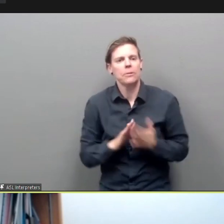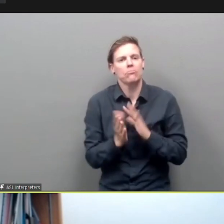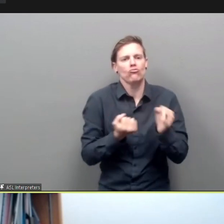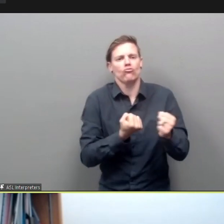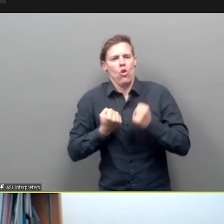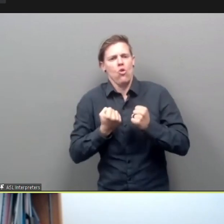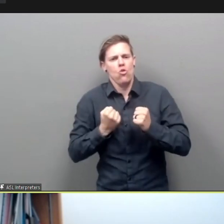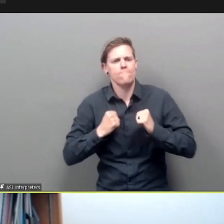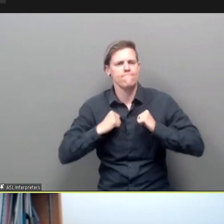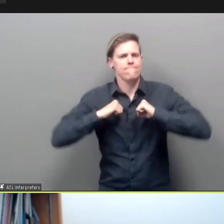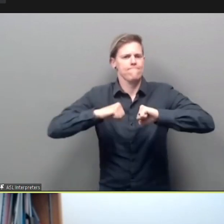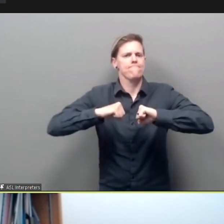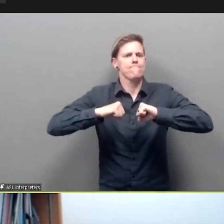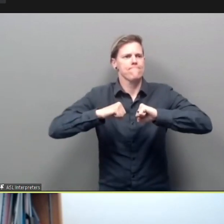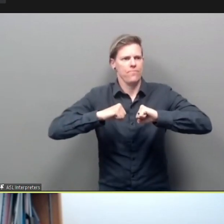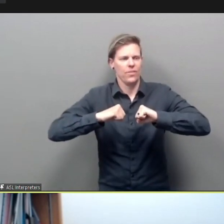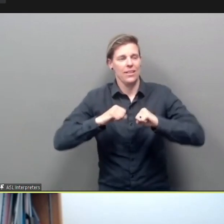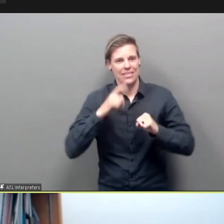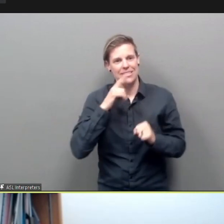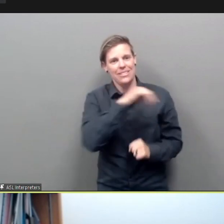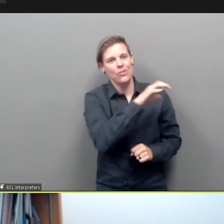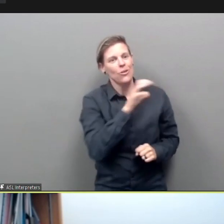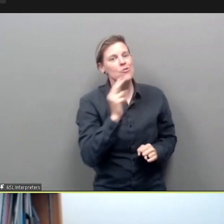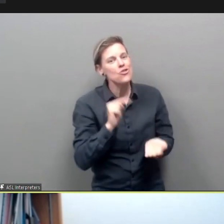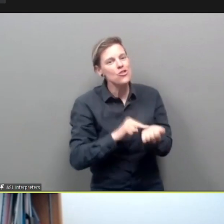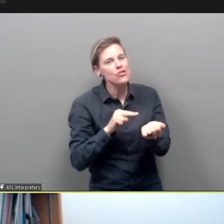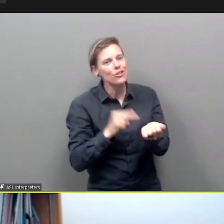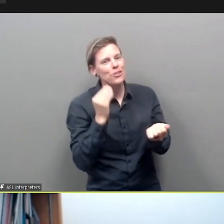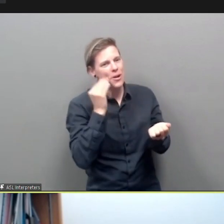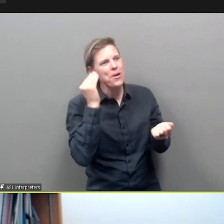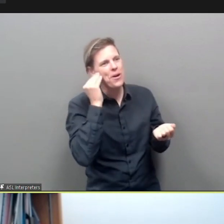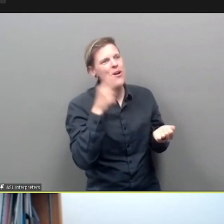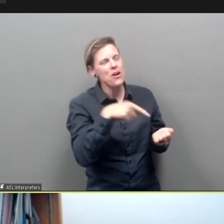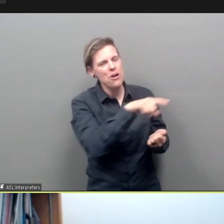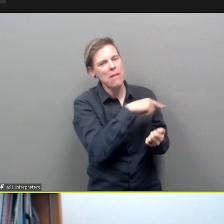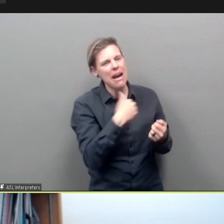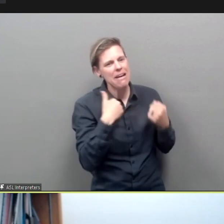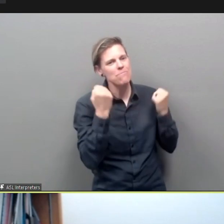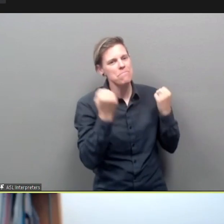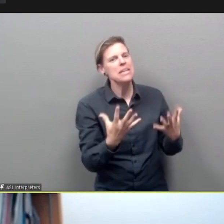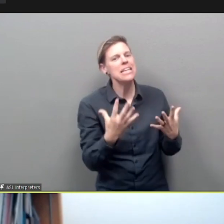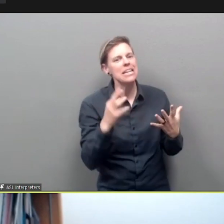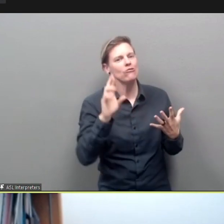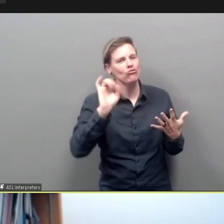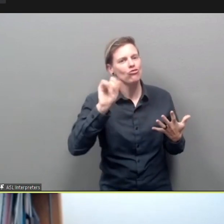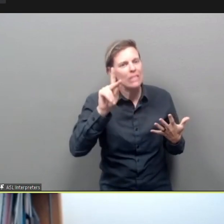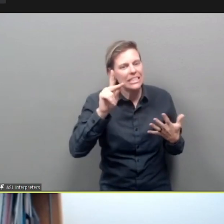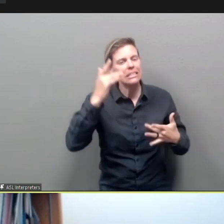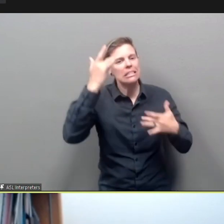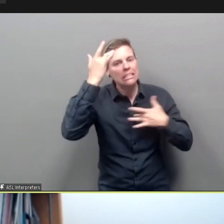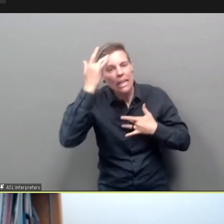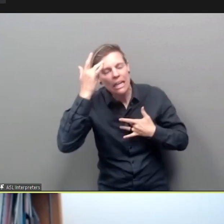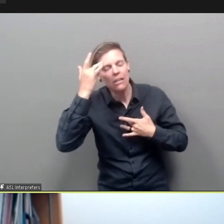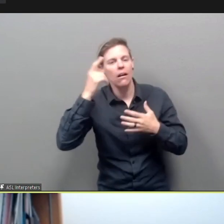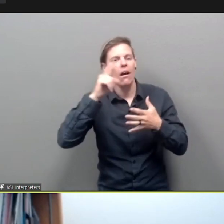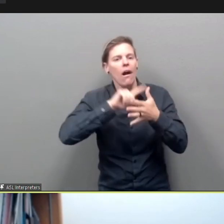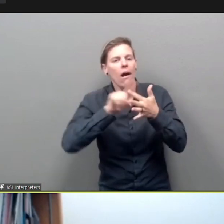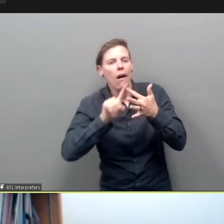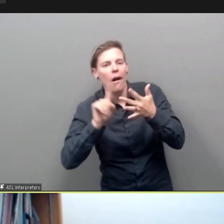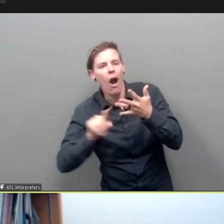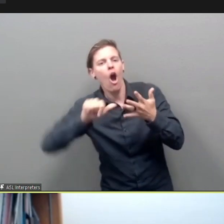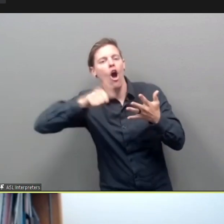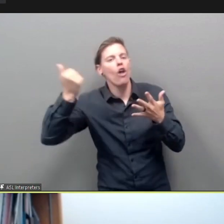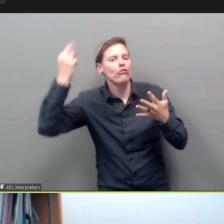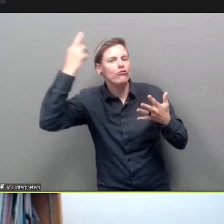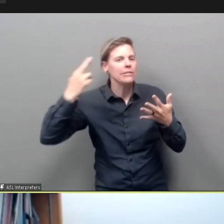as a group, they have multiple comorbidities. So there would be many reasons why, as a group, they'd be quite vulnerable to having